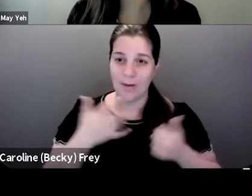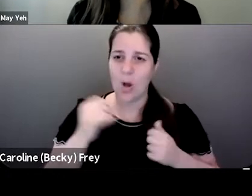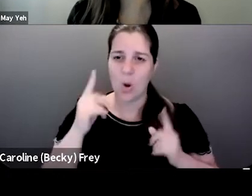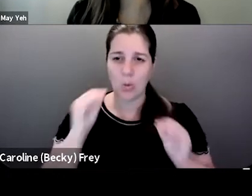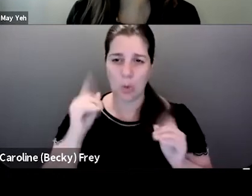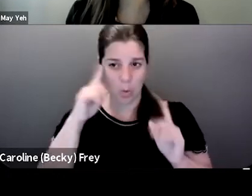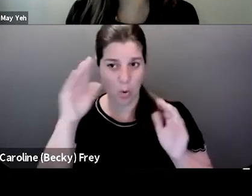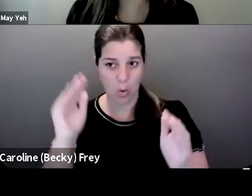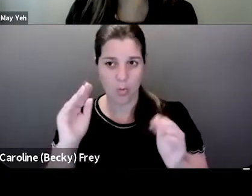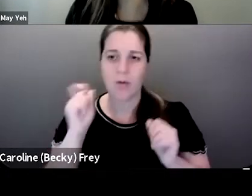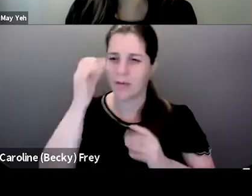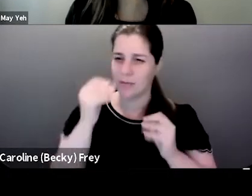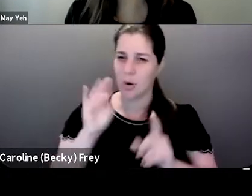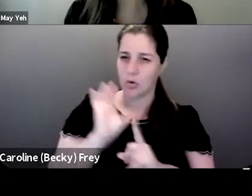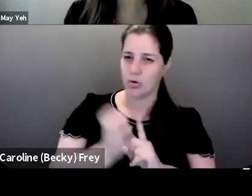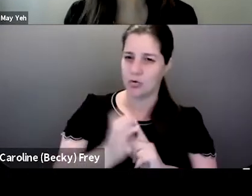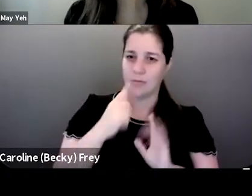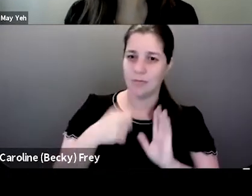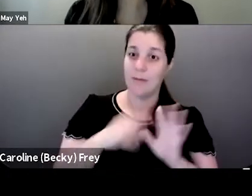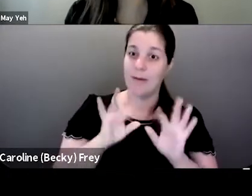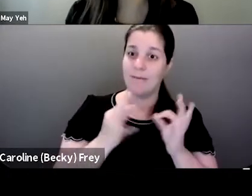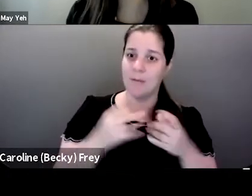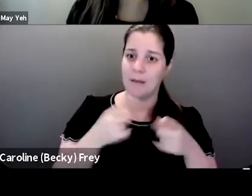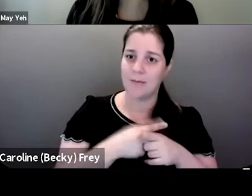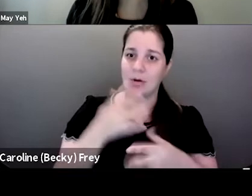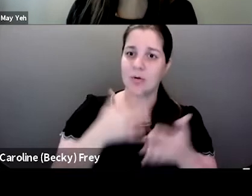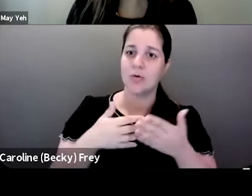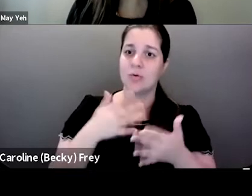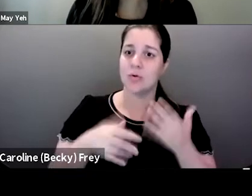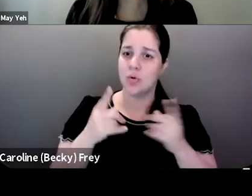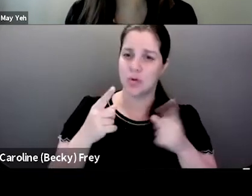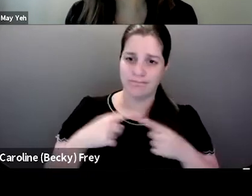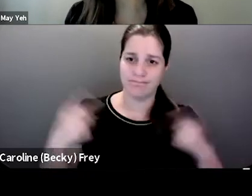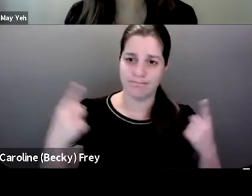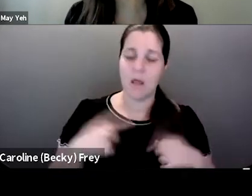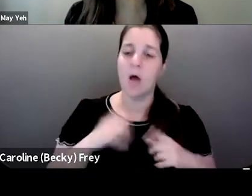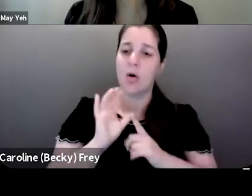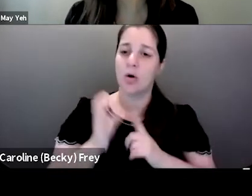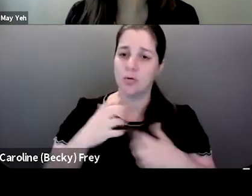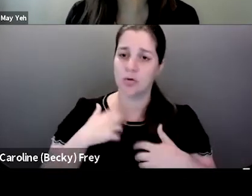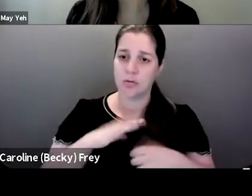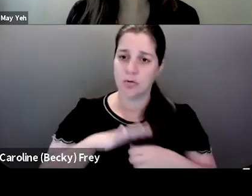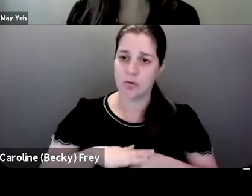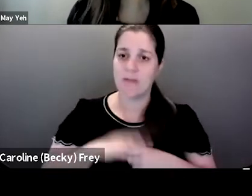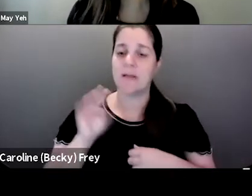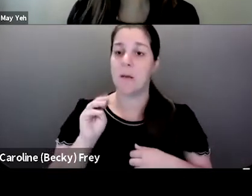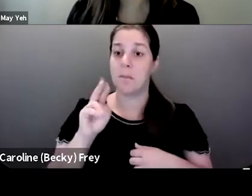to take into account cultural factors such as family conflict, social discord, acculturative stress, minority stress, cultural sanctions